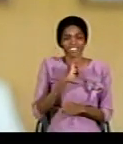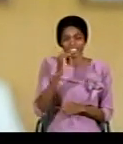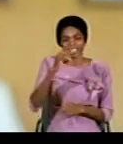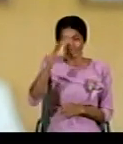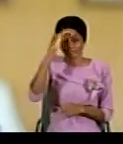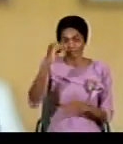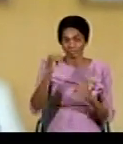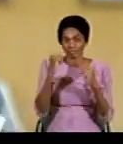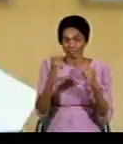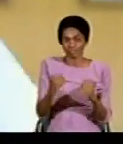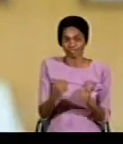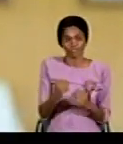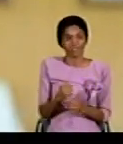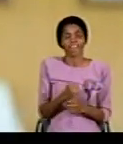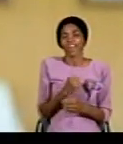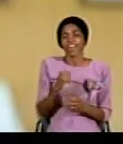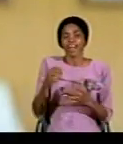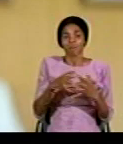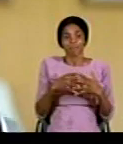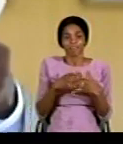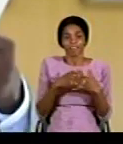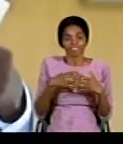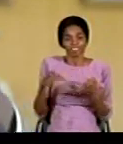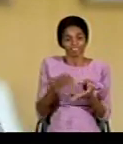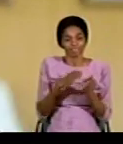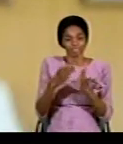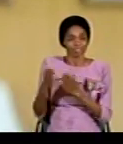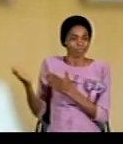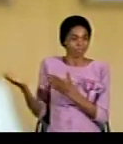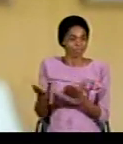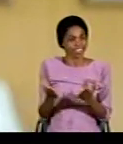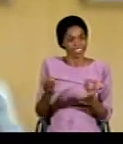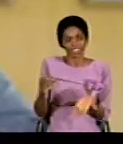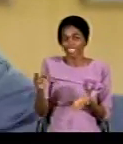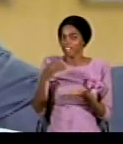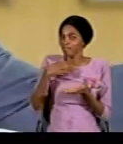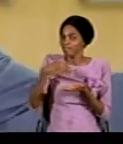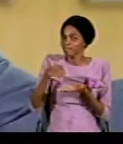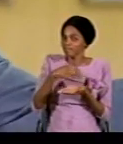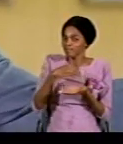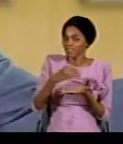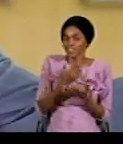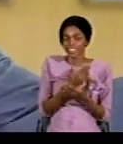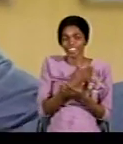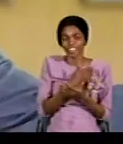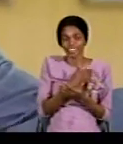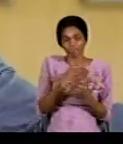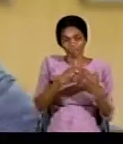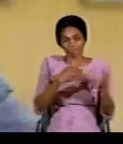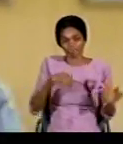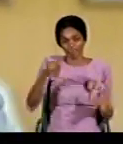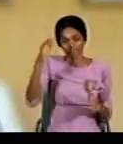musician, bringing music before Baba will bring the word. What a glorious